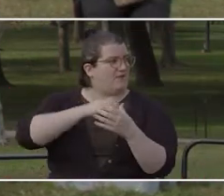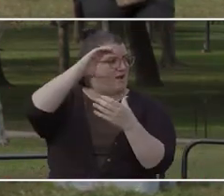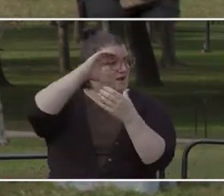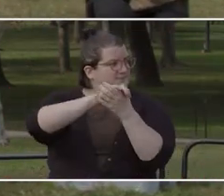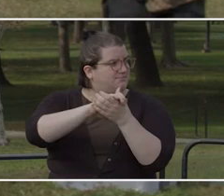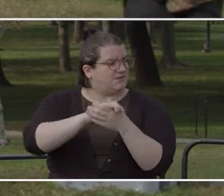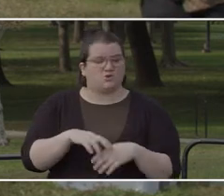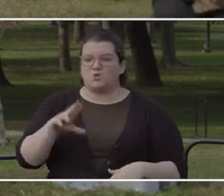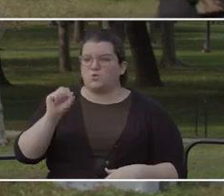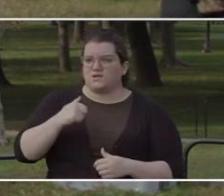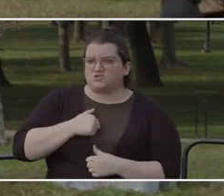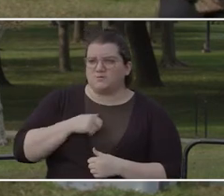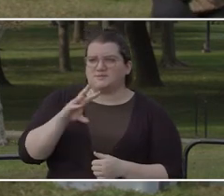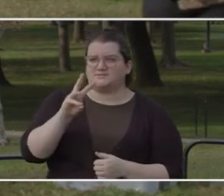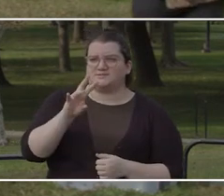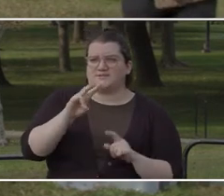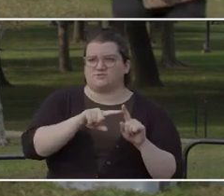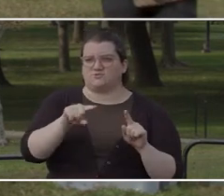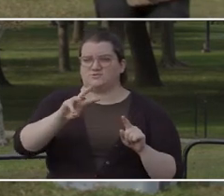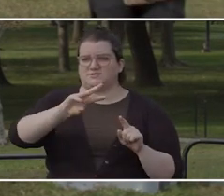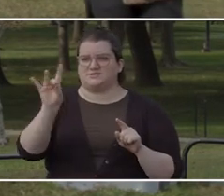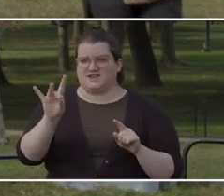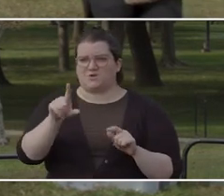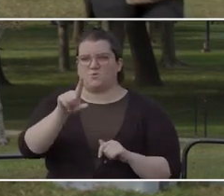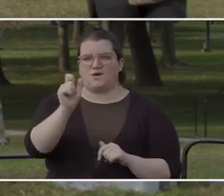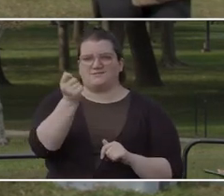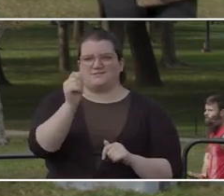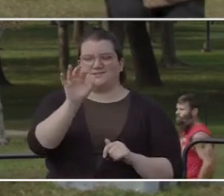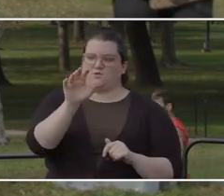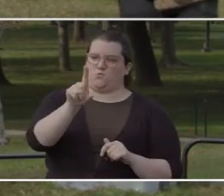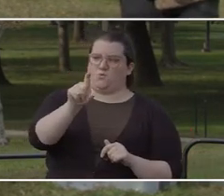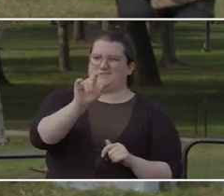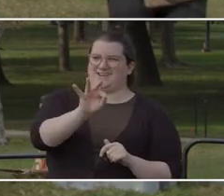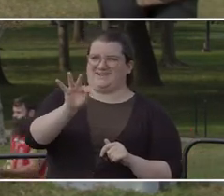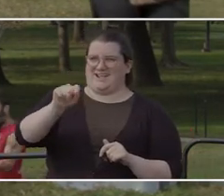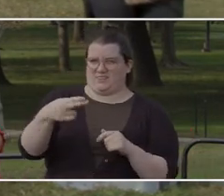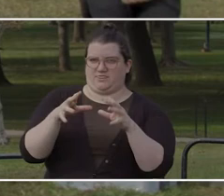U.S. Army, 67-68, 199th, married over 50 years.